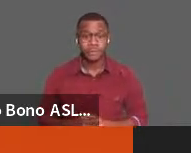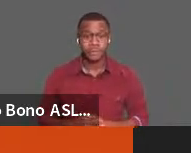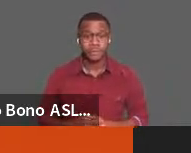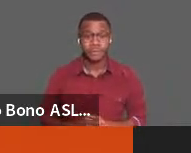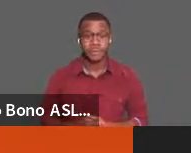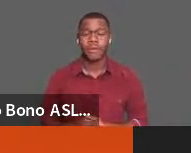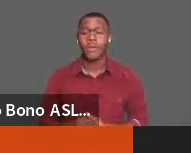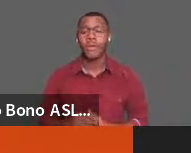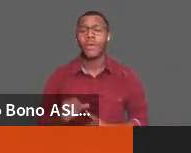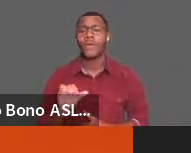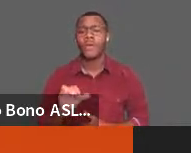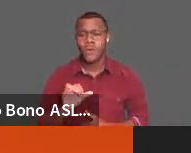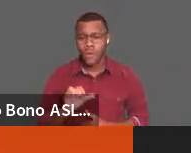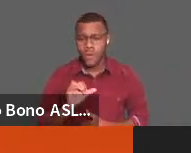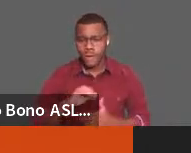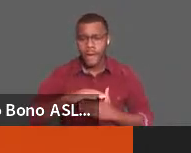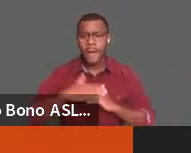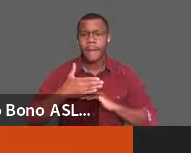Laptop, okay.